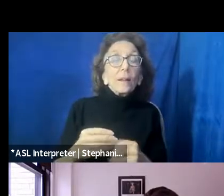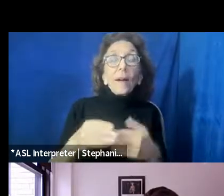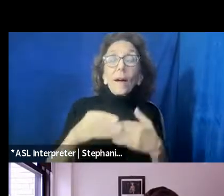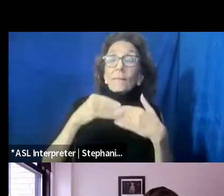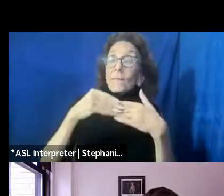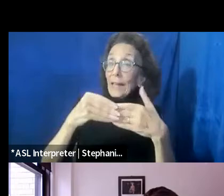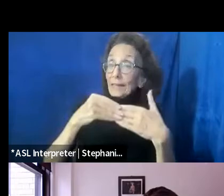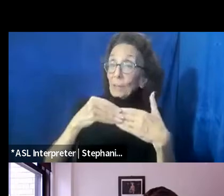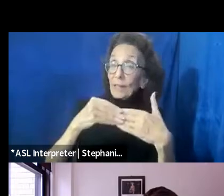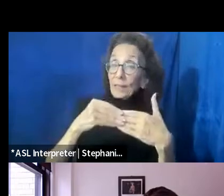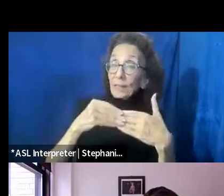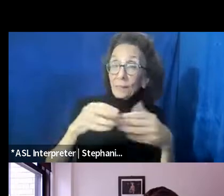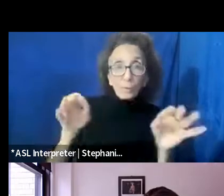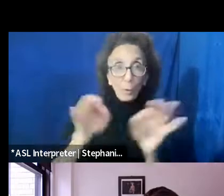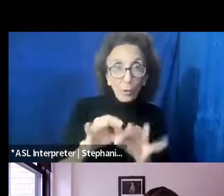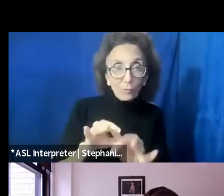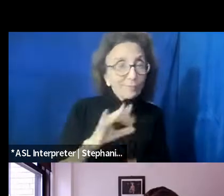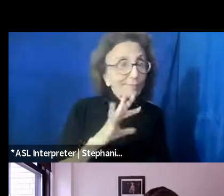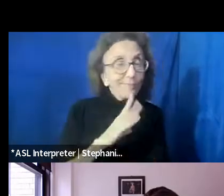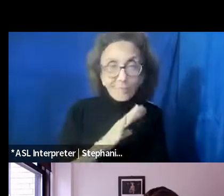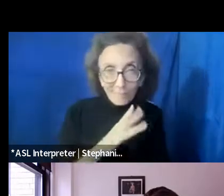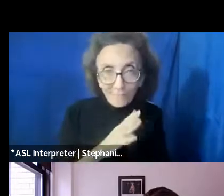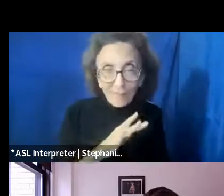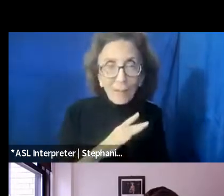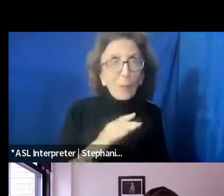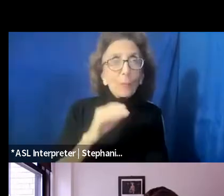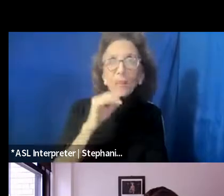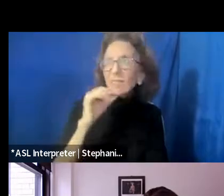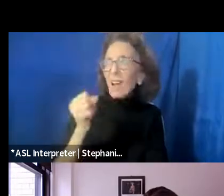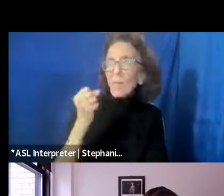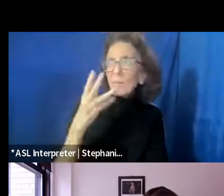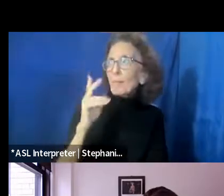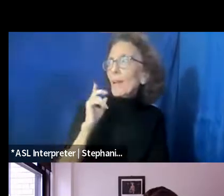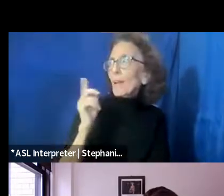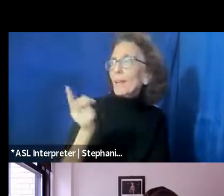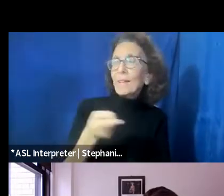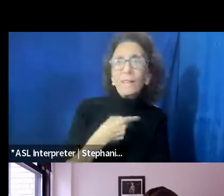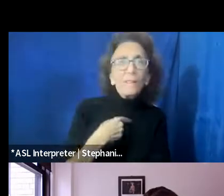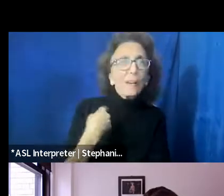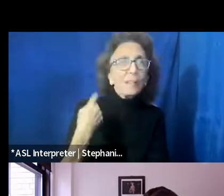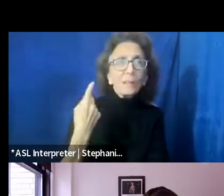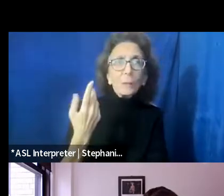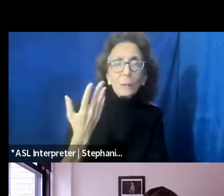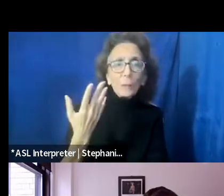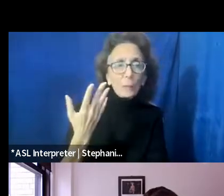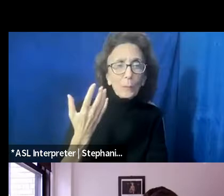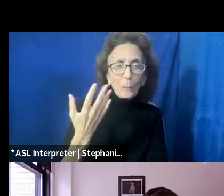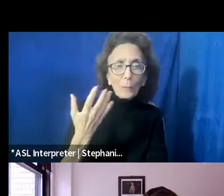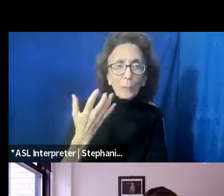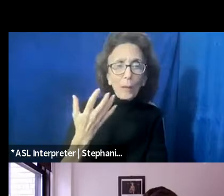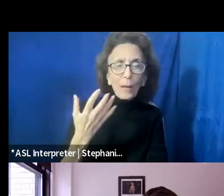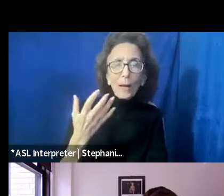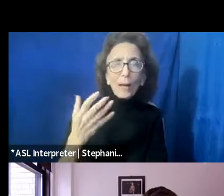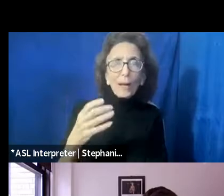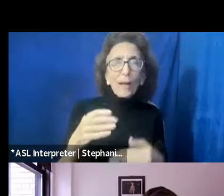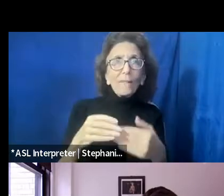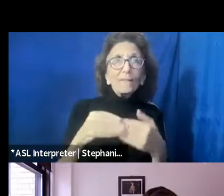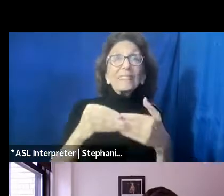flexibility is great, but it's very few of us want that to mean cycling